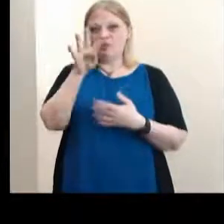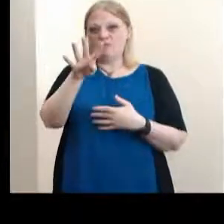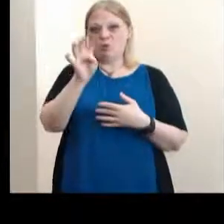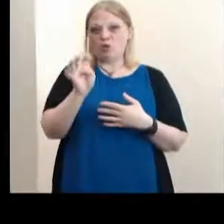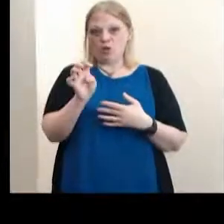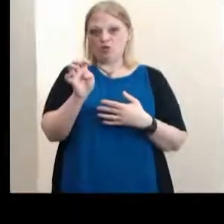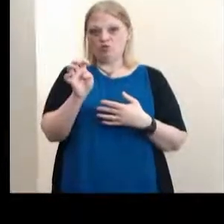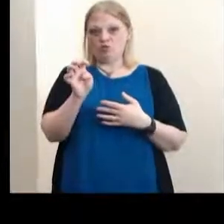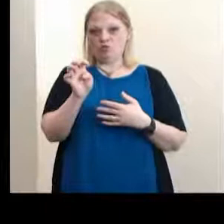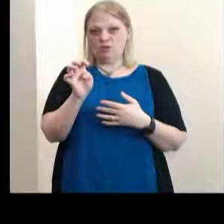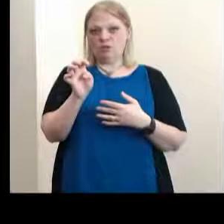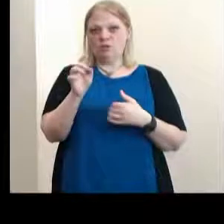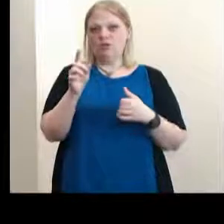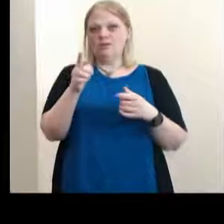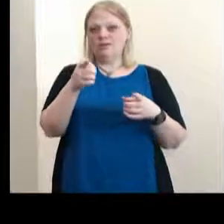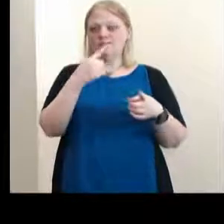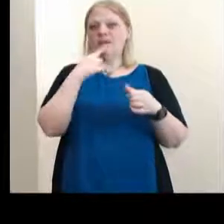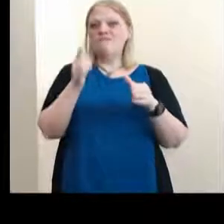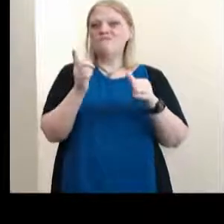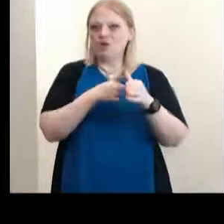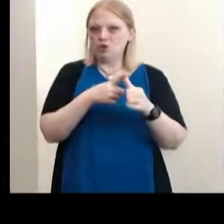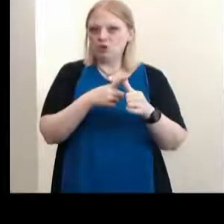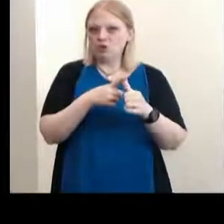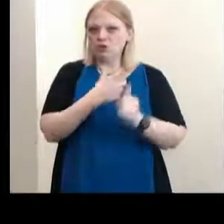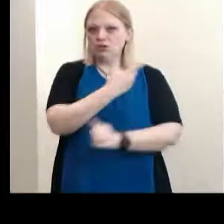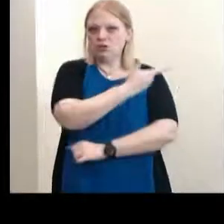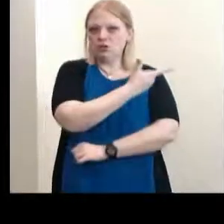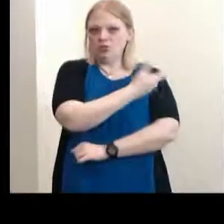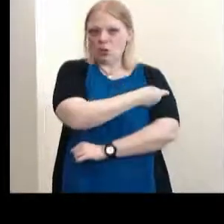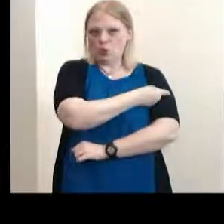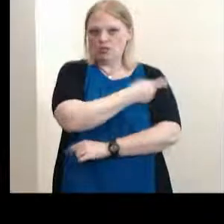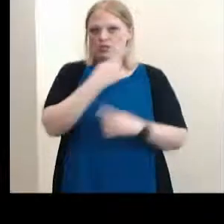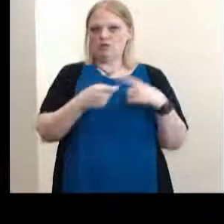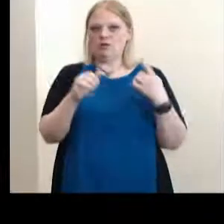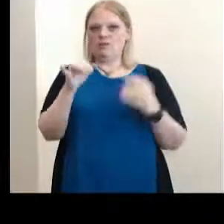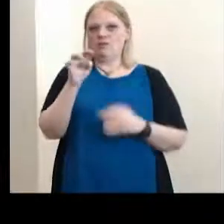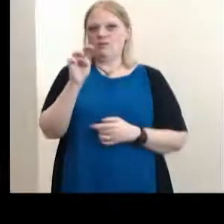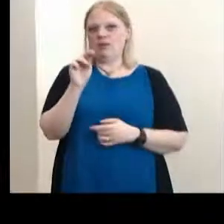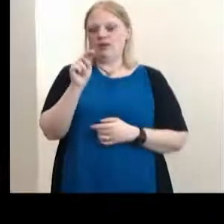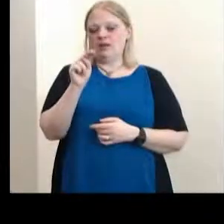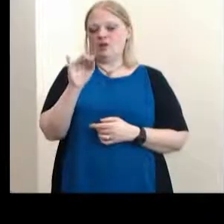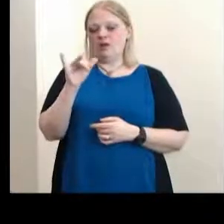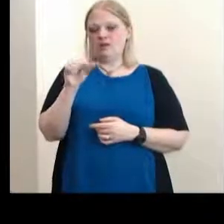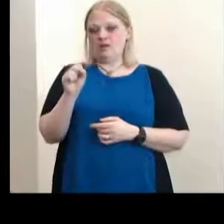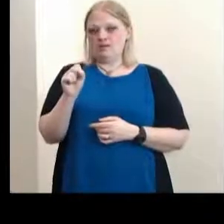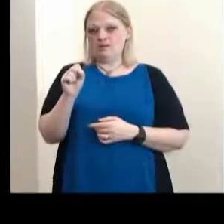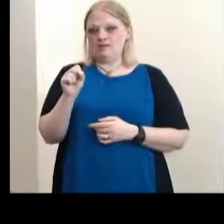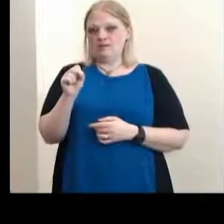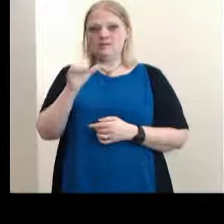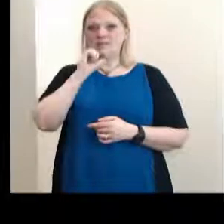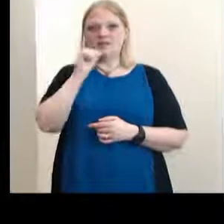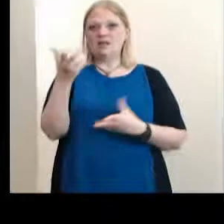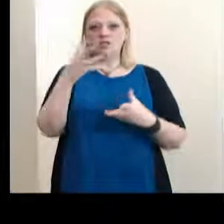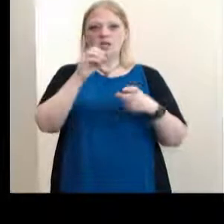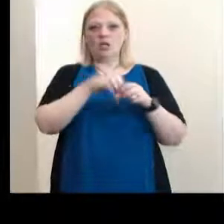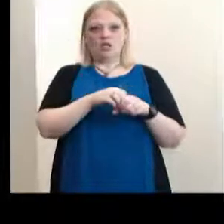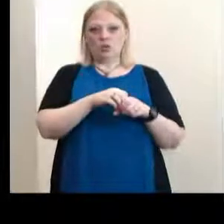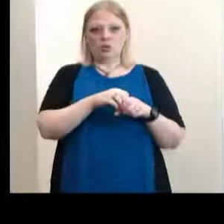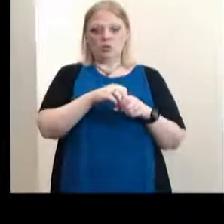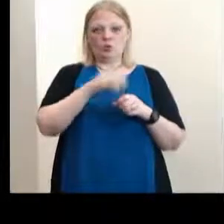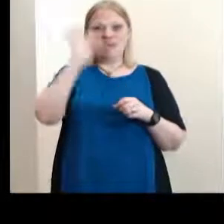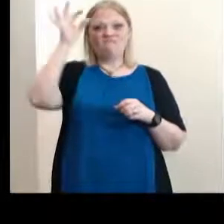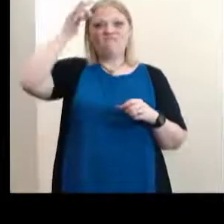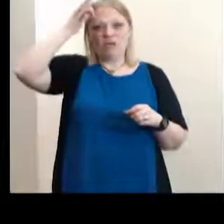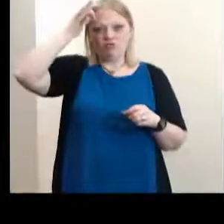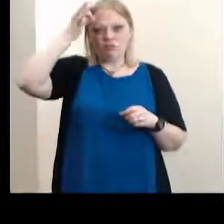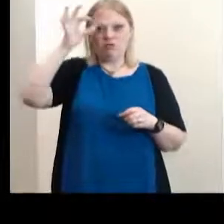27,400 doses from the New York State Department of Health. And that doesn't even include the doses that are being received from the federal